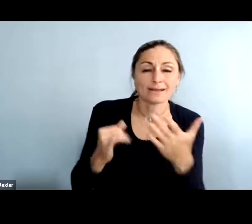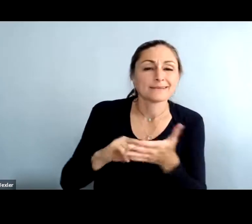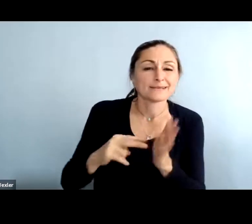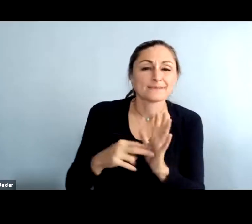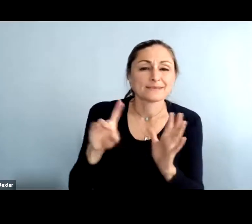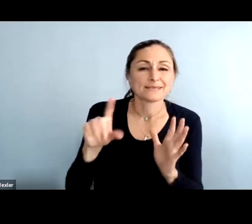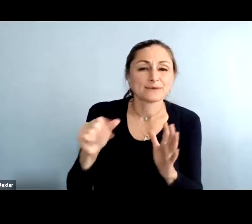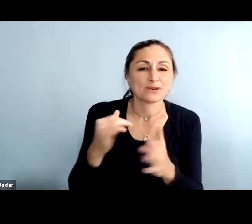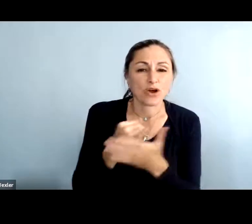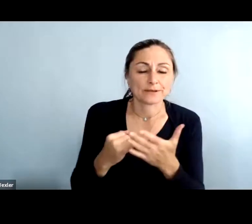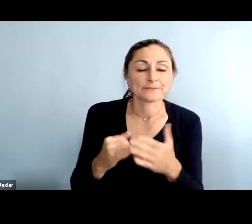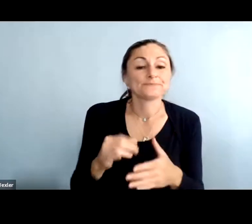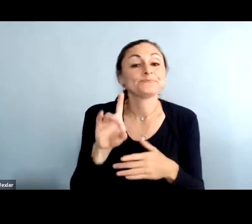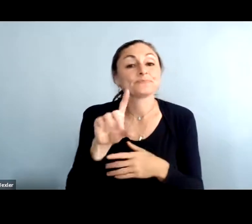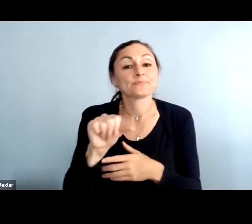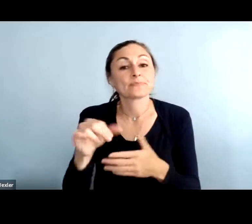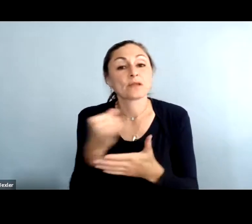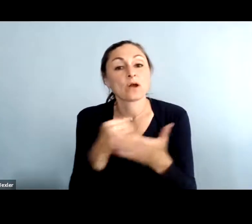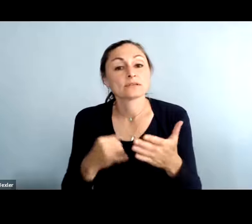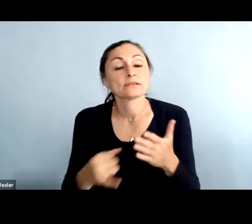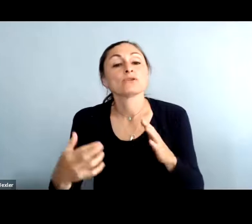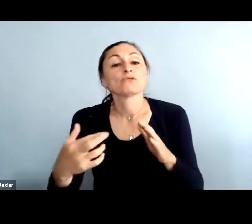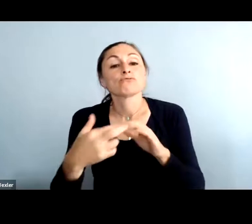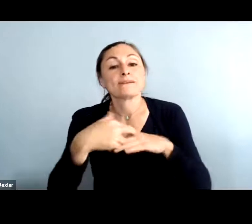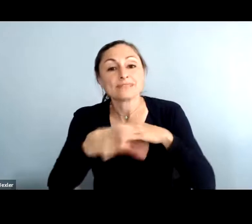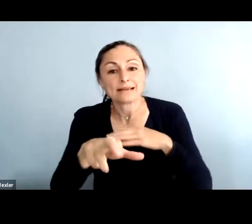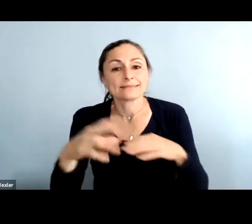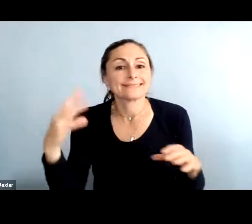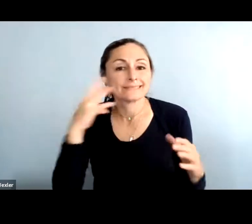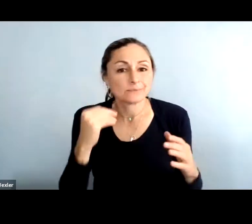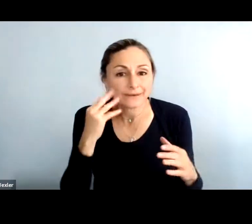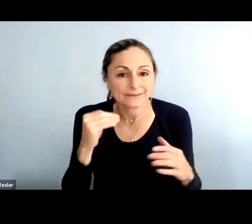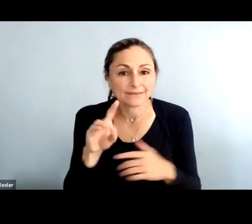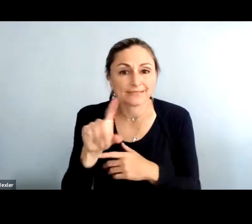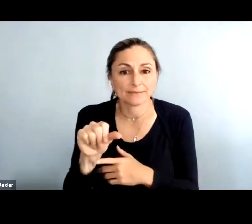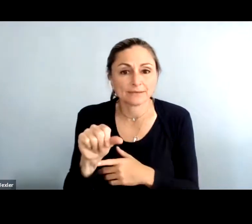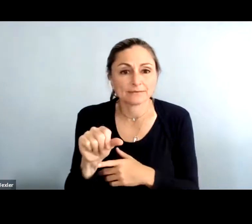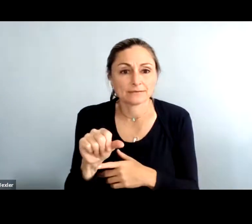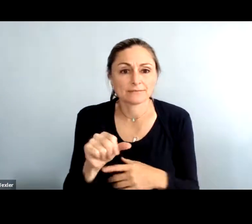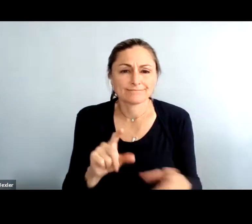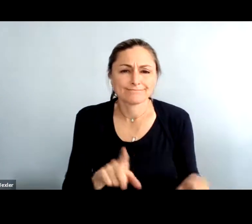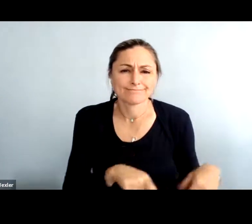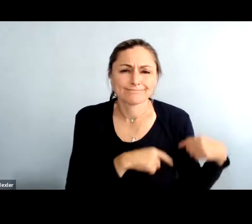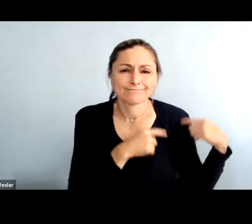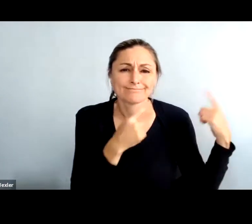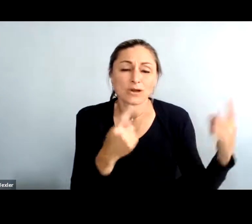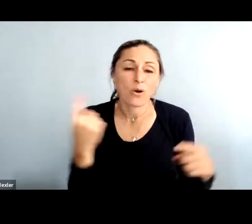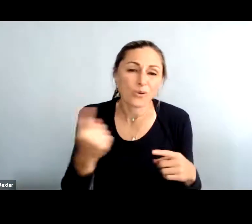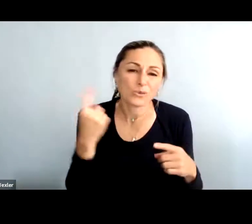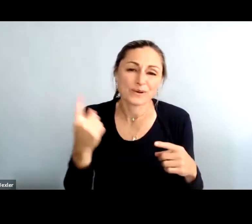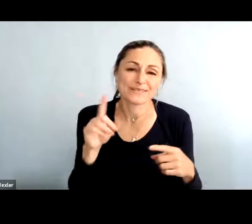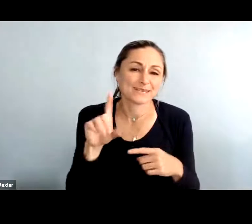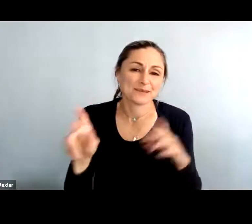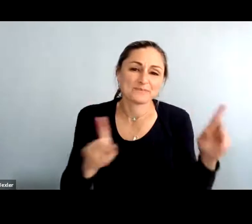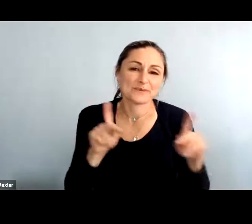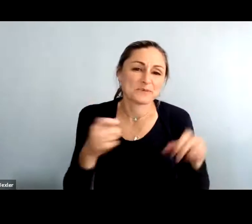Disability arts reflects the experience of disability. And there have always been disabled people who have made art, and some